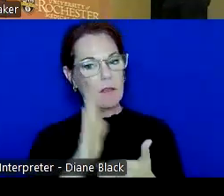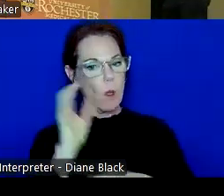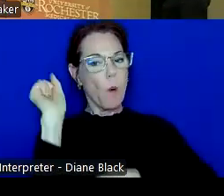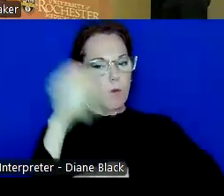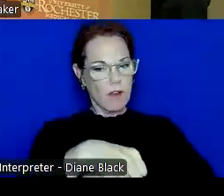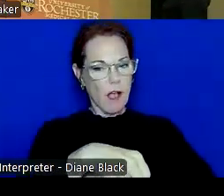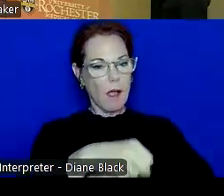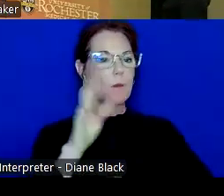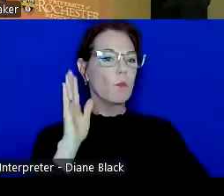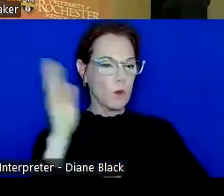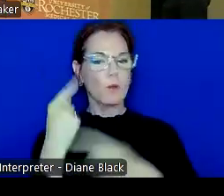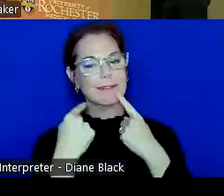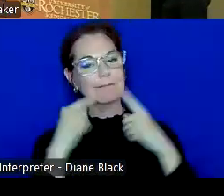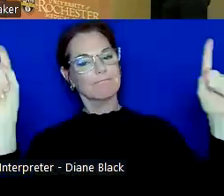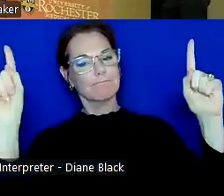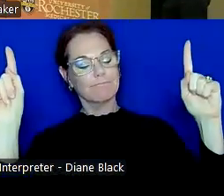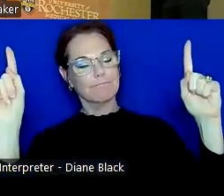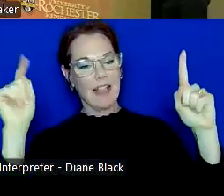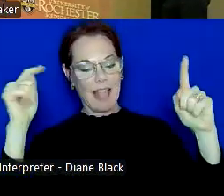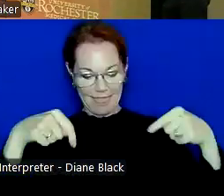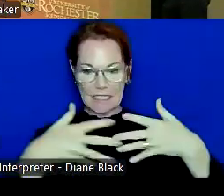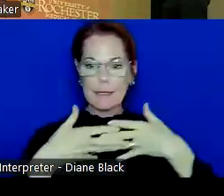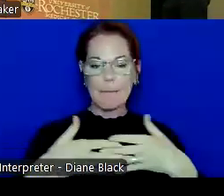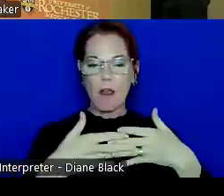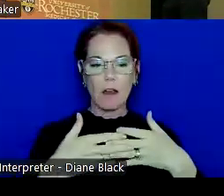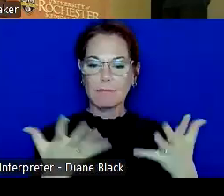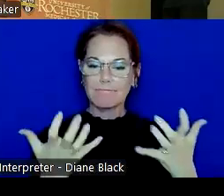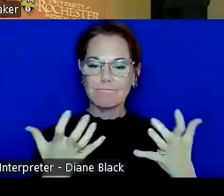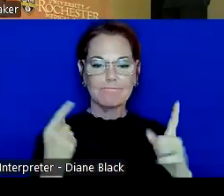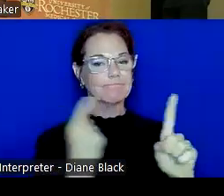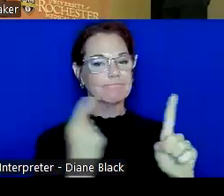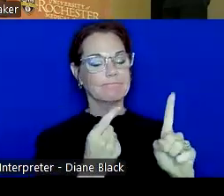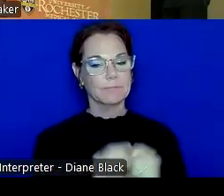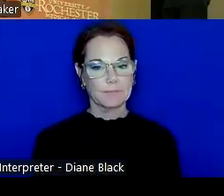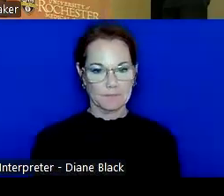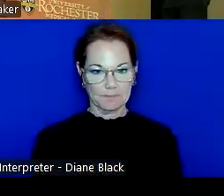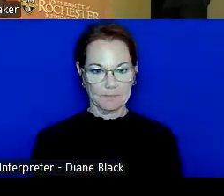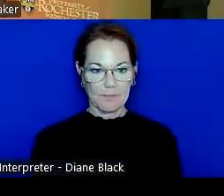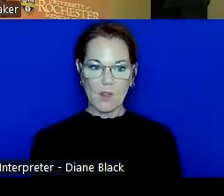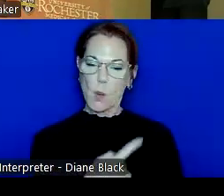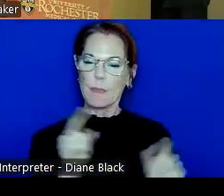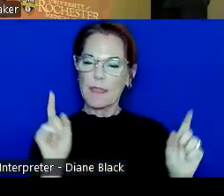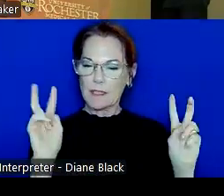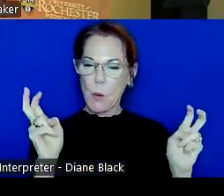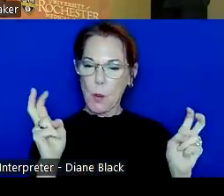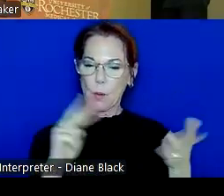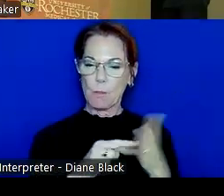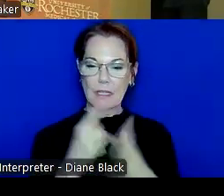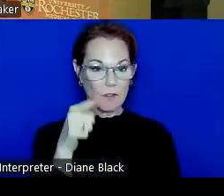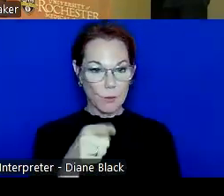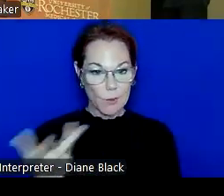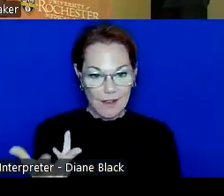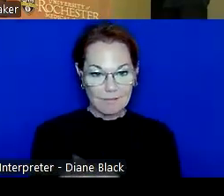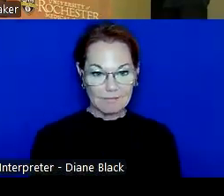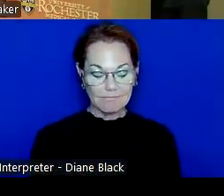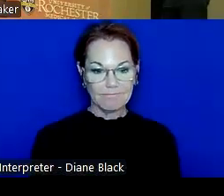that we shall rise up. This is American aspiration. So we want you to think about what this quote means for you and how you're going